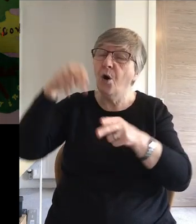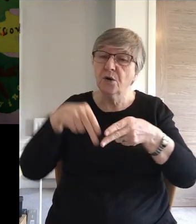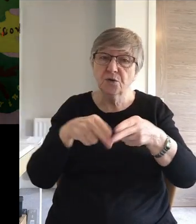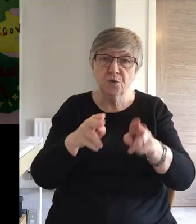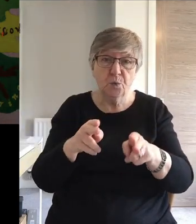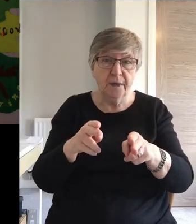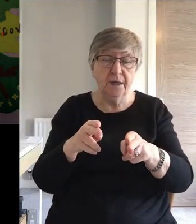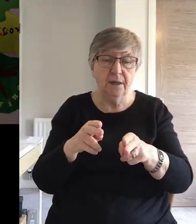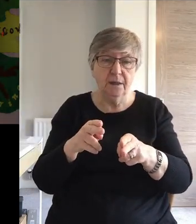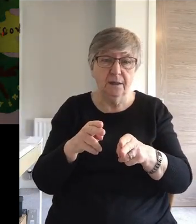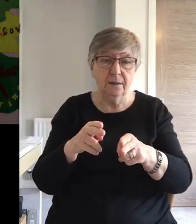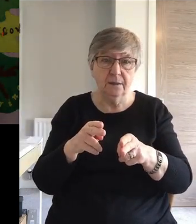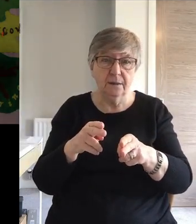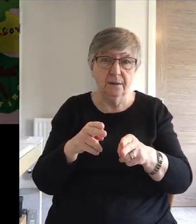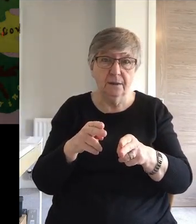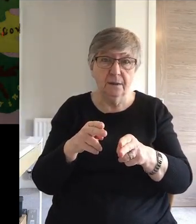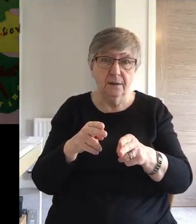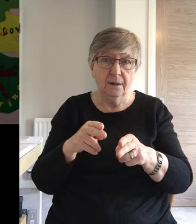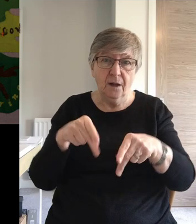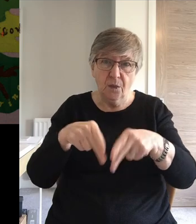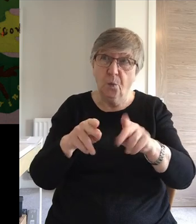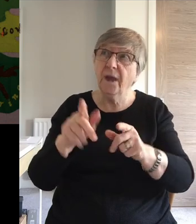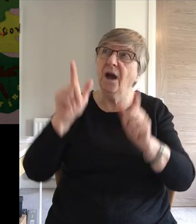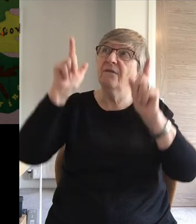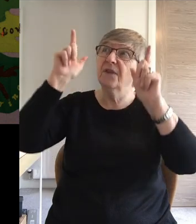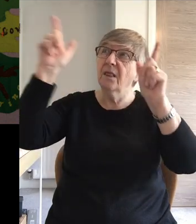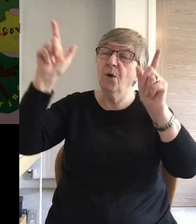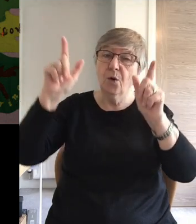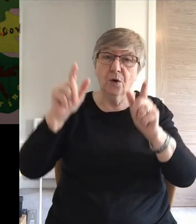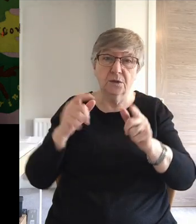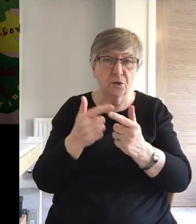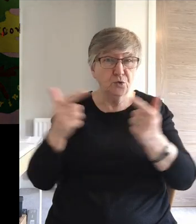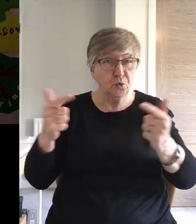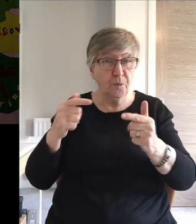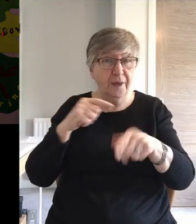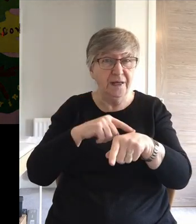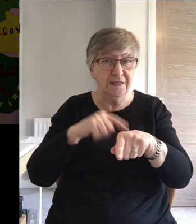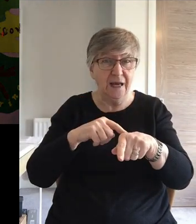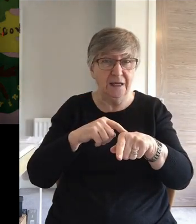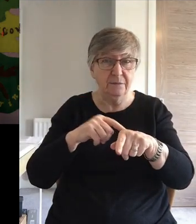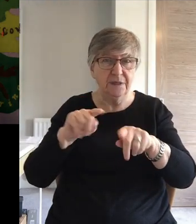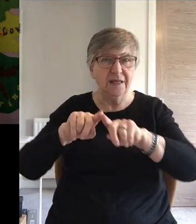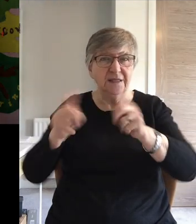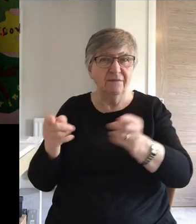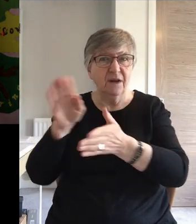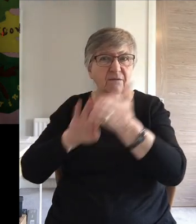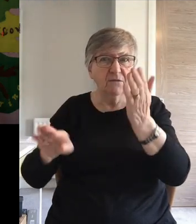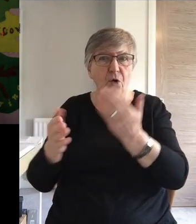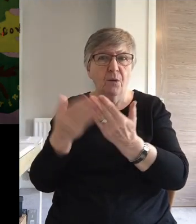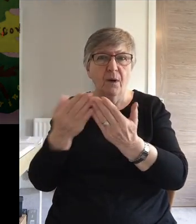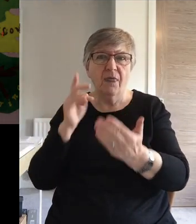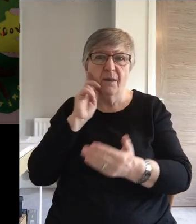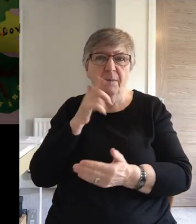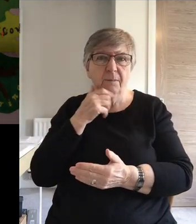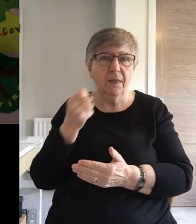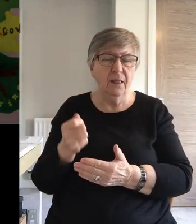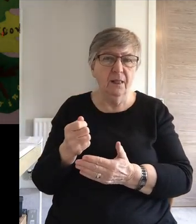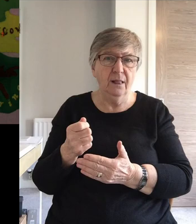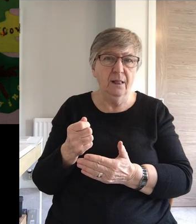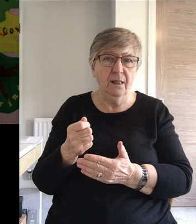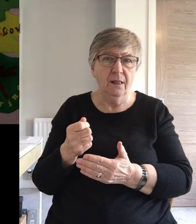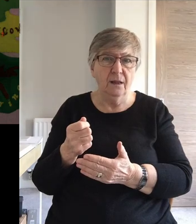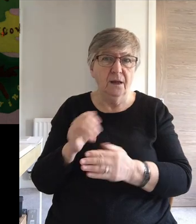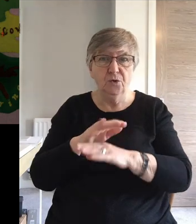the Lord. And that's the thing, the way of the Lord is so often going against the flow, and you don't just